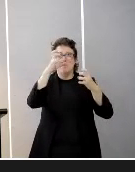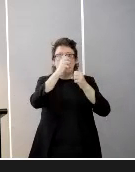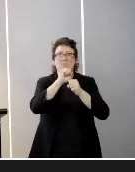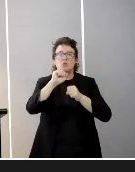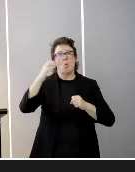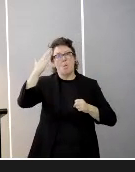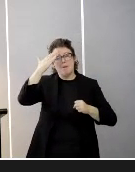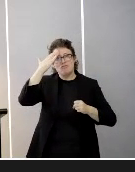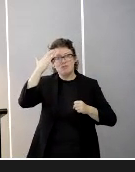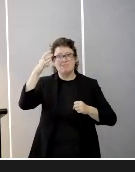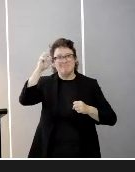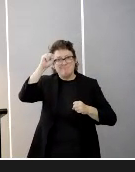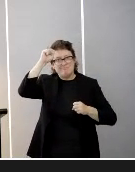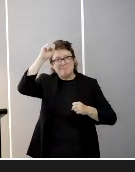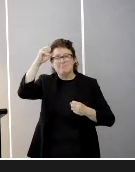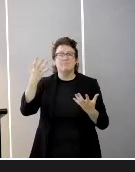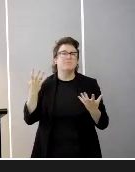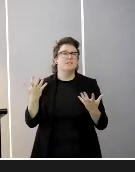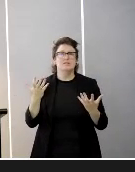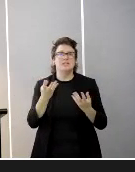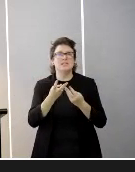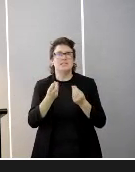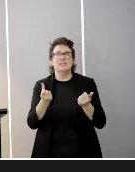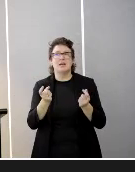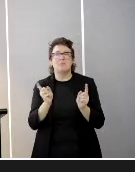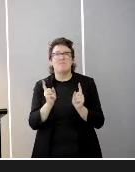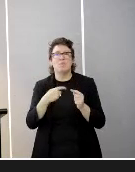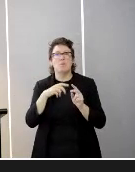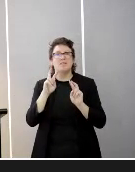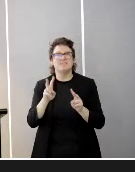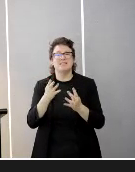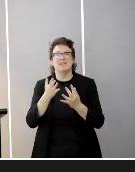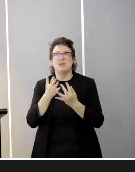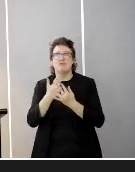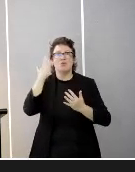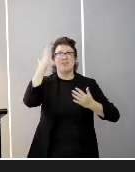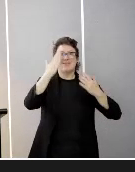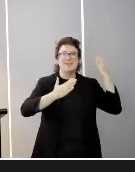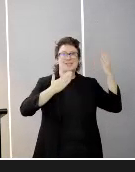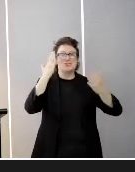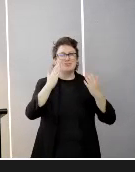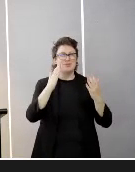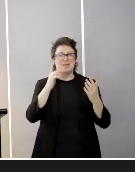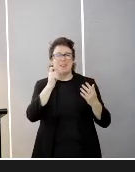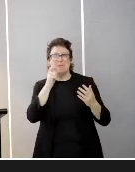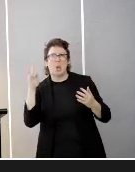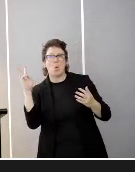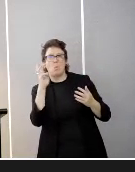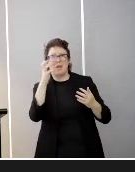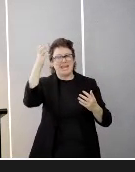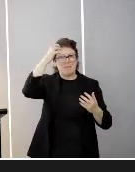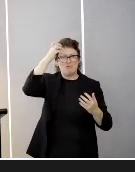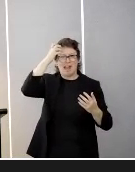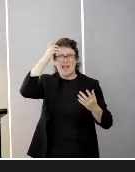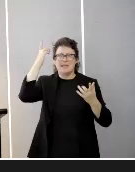well. Probably some of what we see during dreaming is our brain kind of figuring